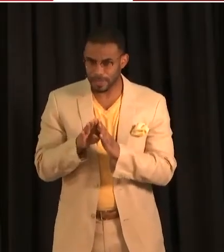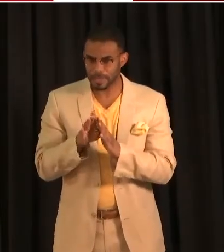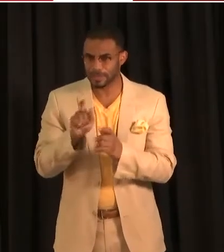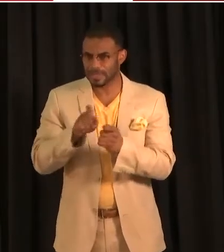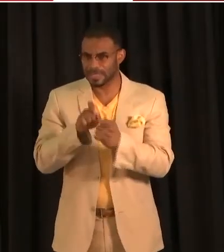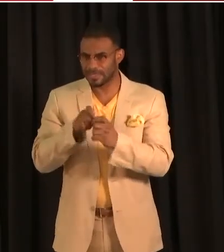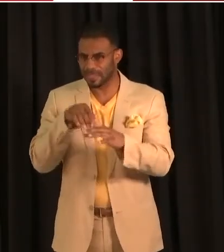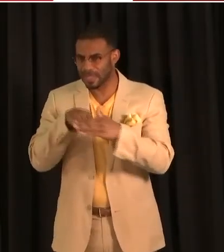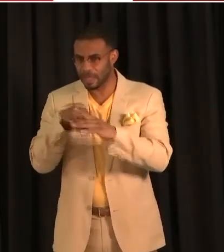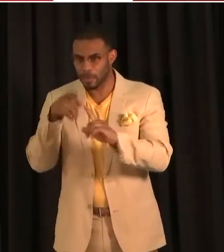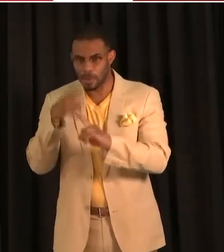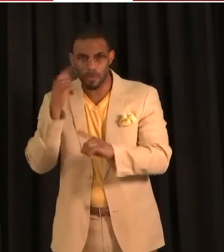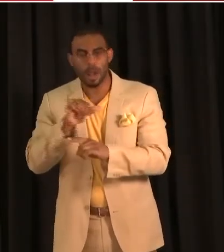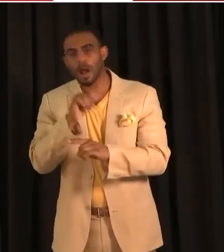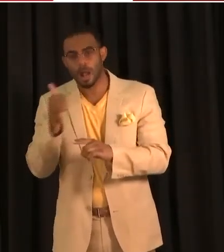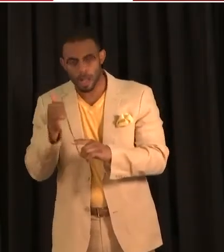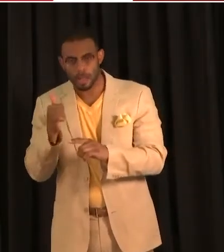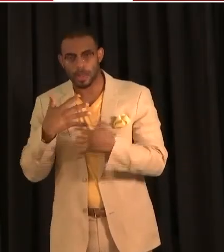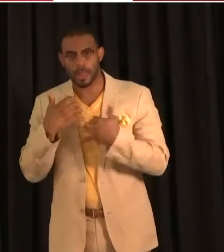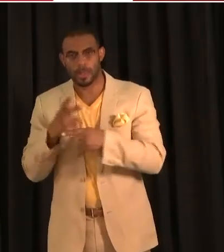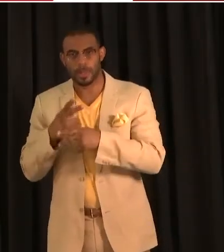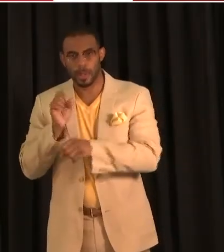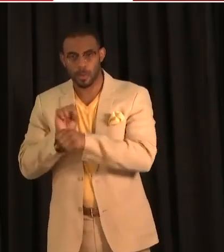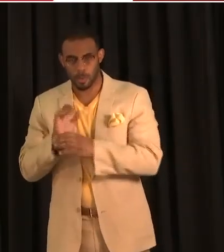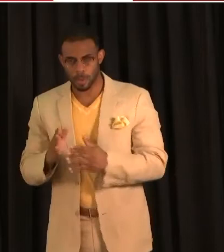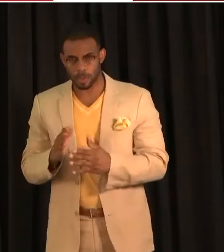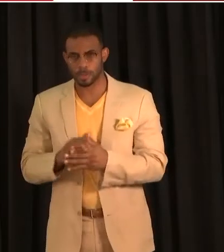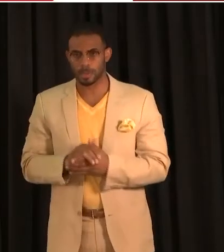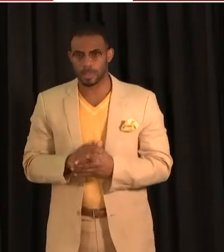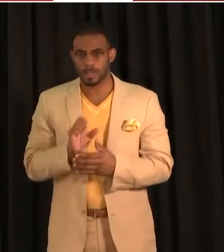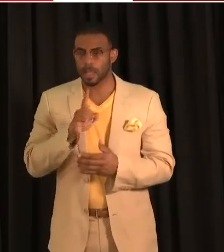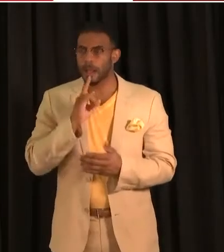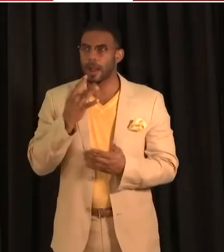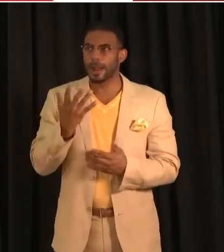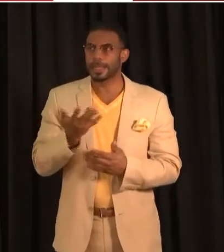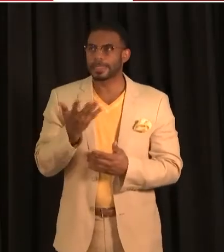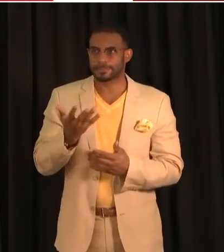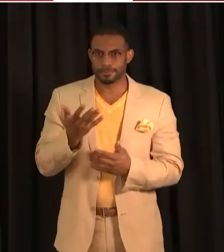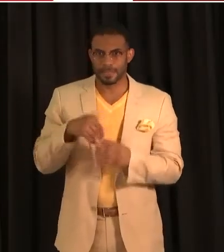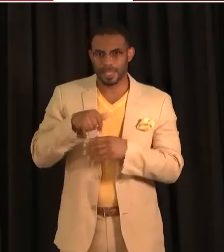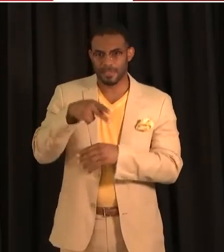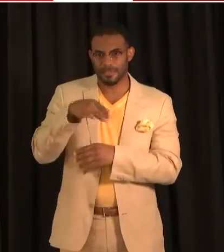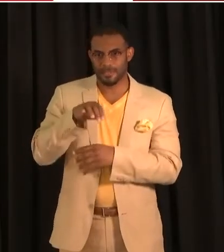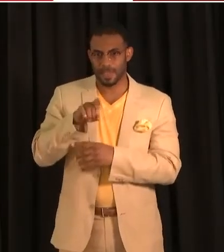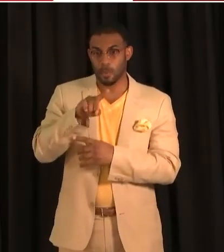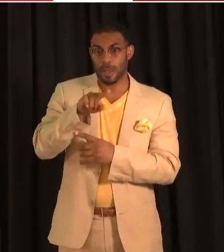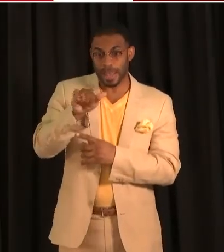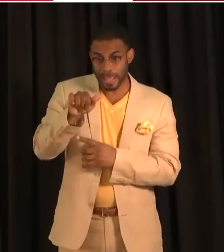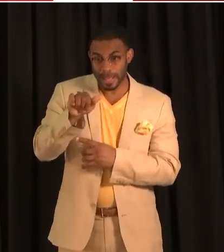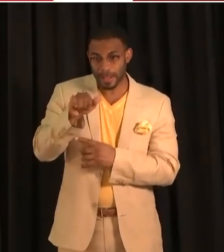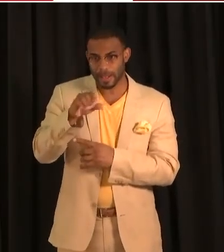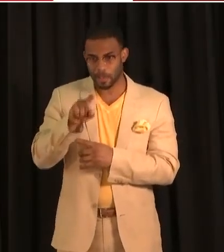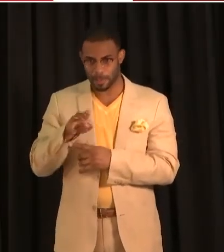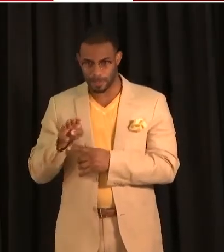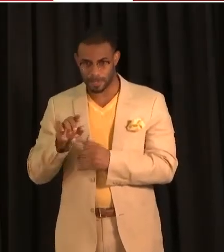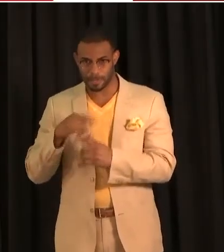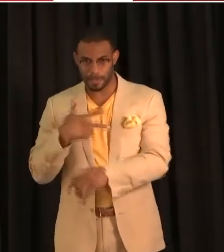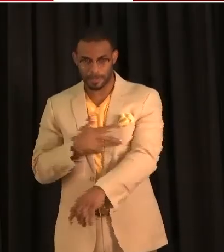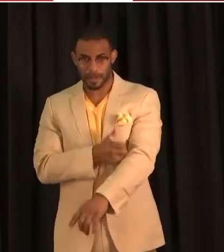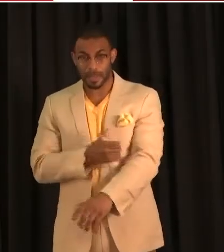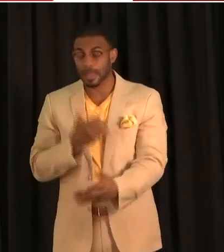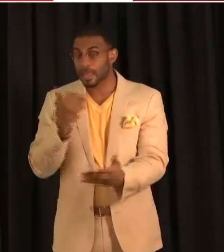different access points for other healthcare workers that are in phase 1A to be vaccinated.